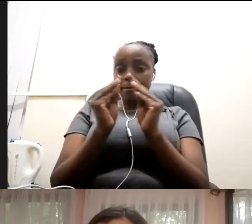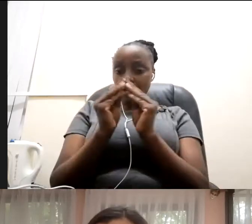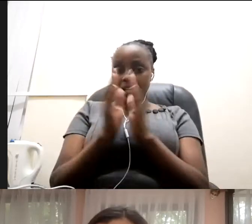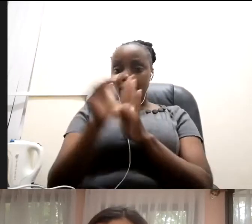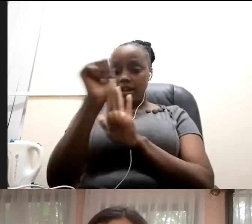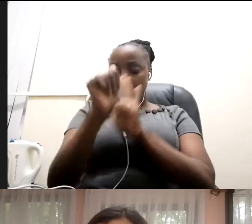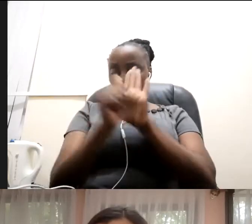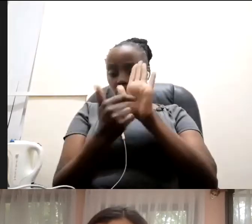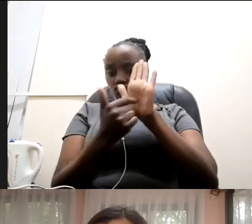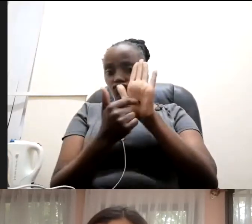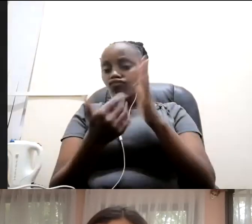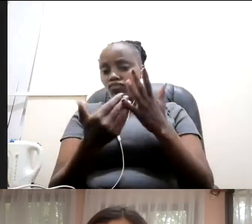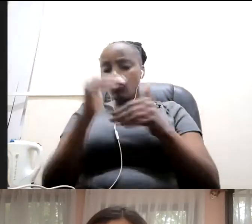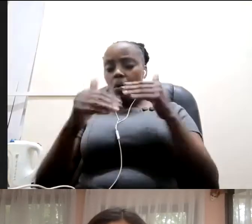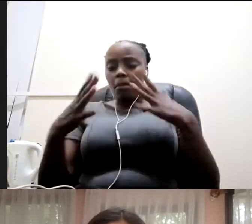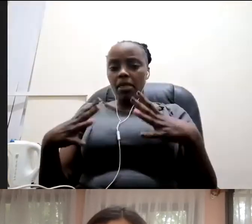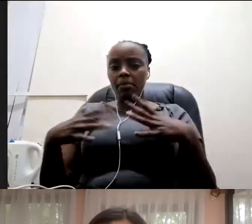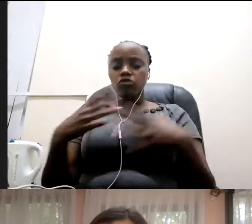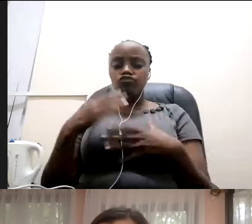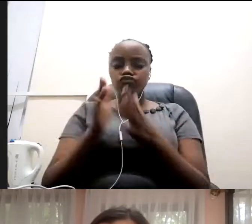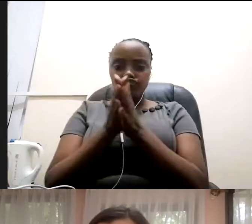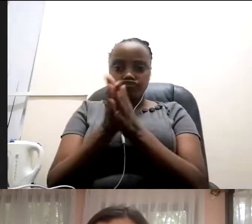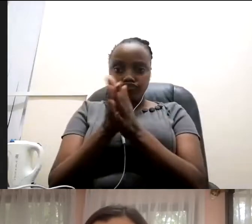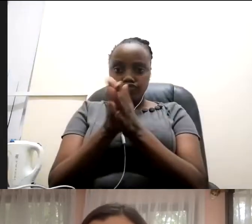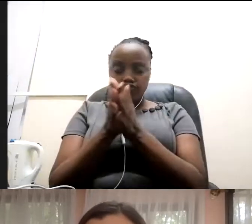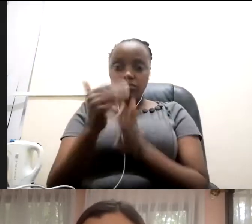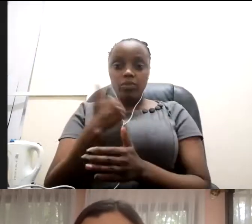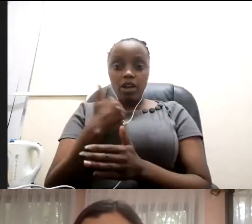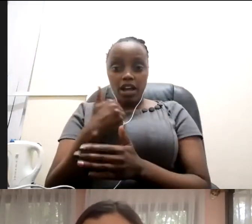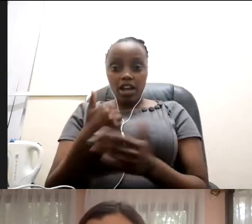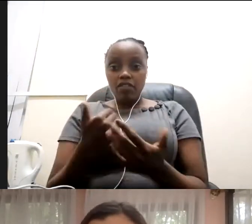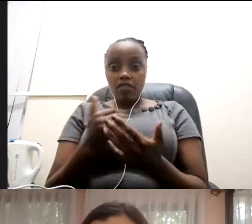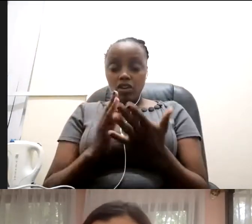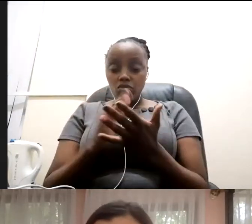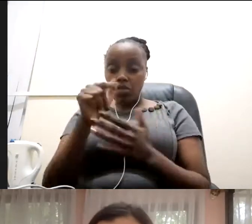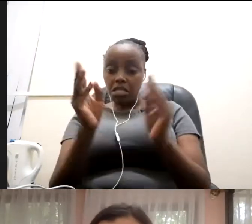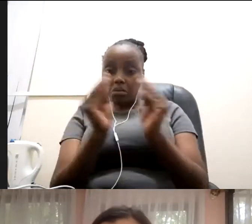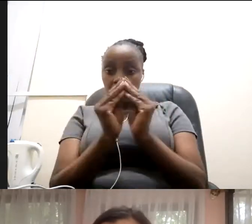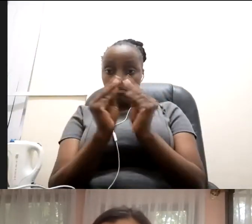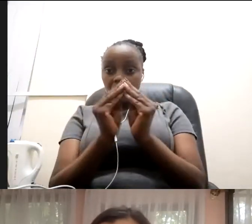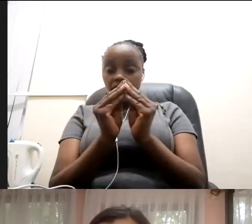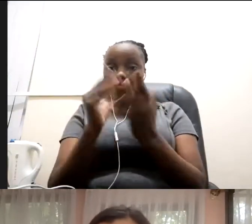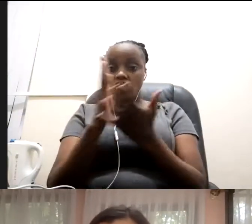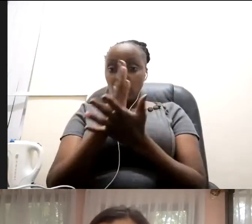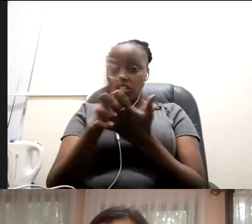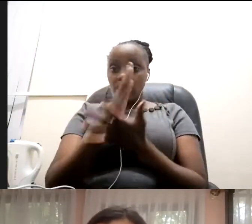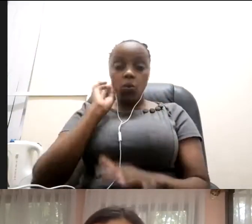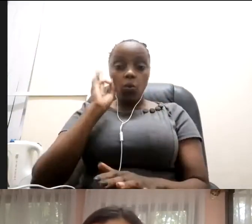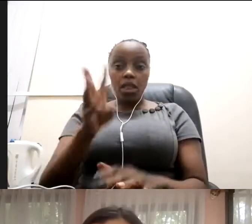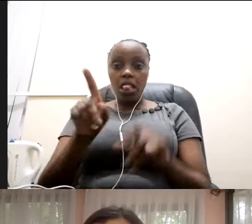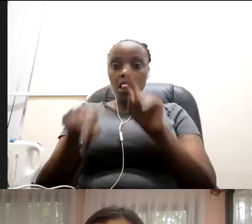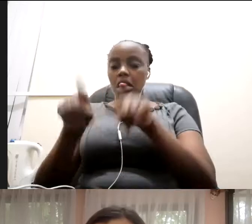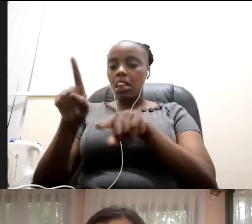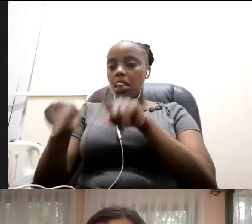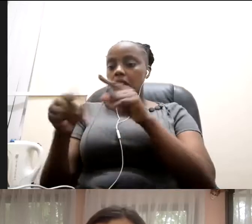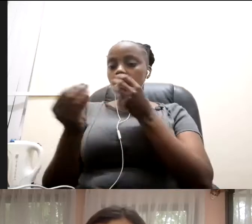of interest to everyone. And throughout the webinar, I will be sharing different